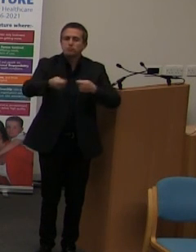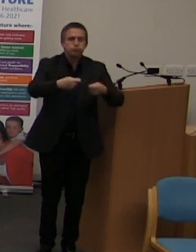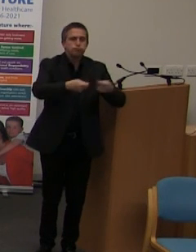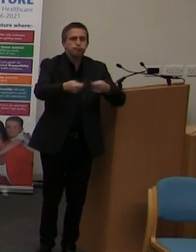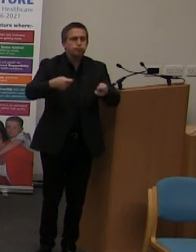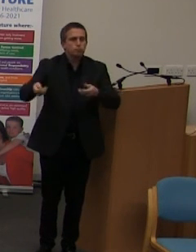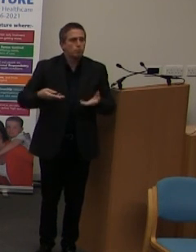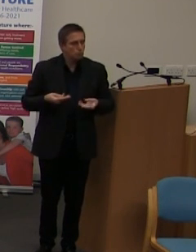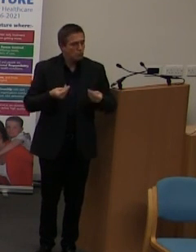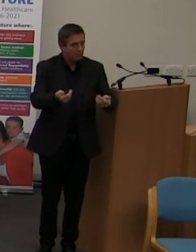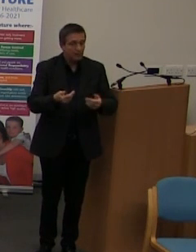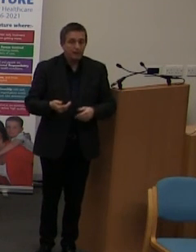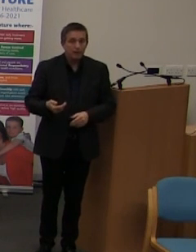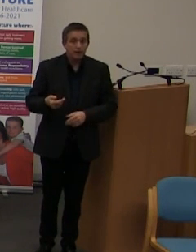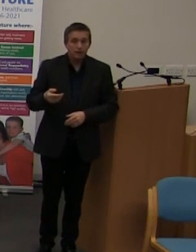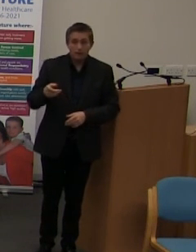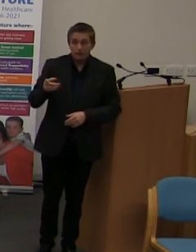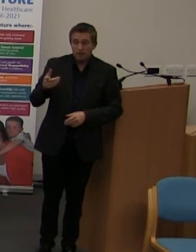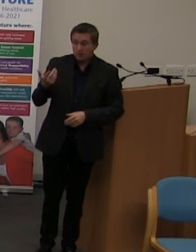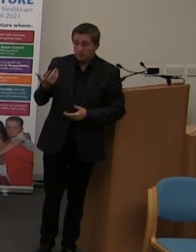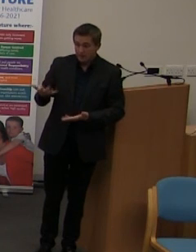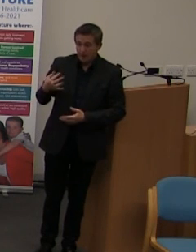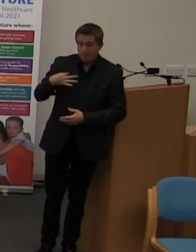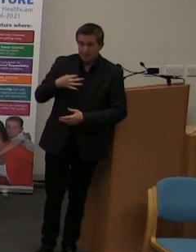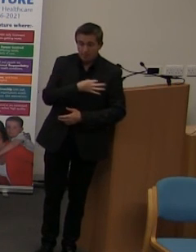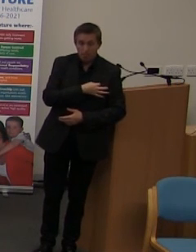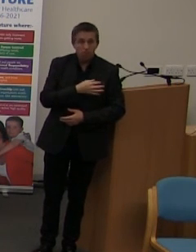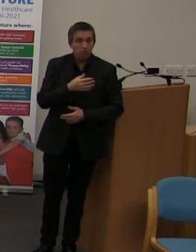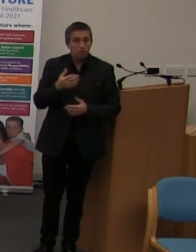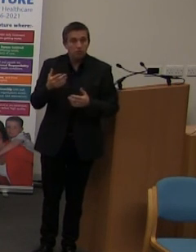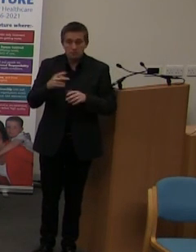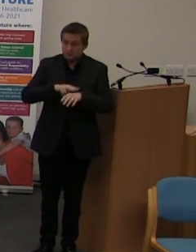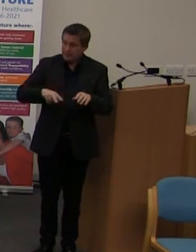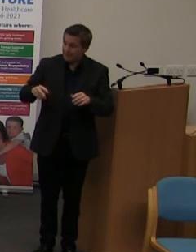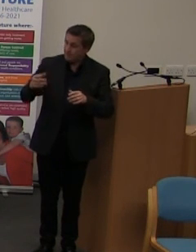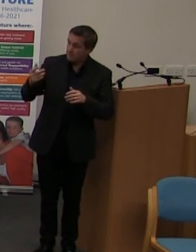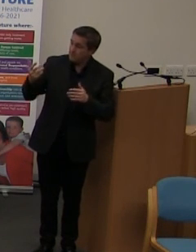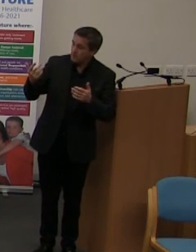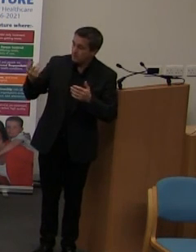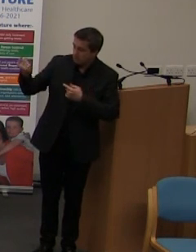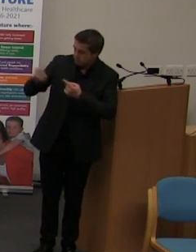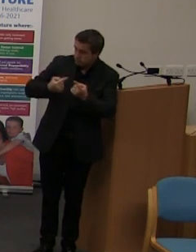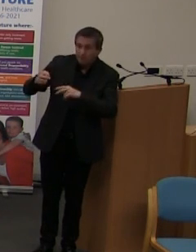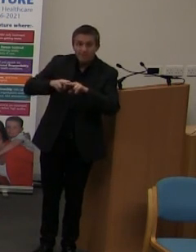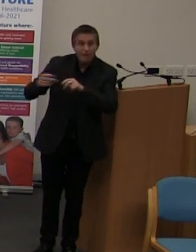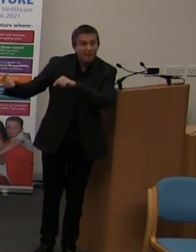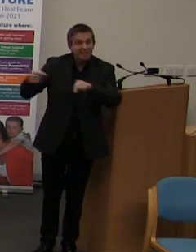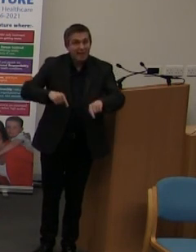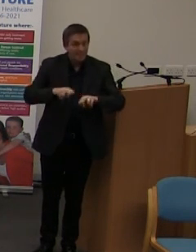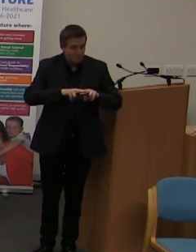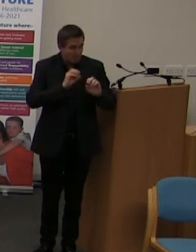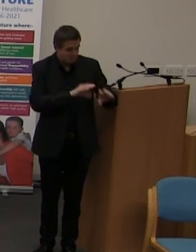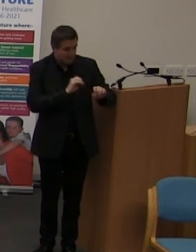our medical staff, and Jane mentioned earlier around open visiting, so when someone has been admitted and families there to give